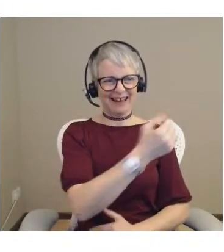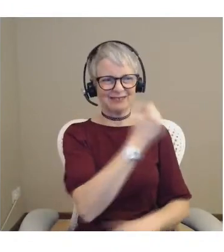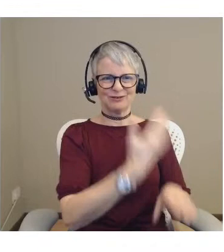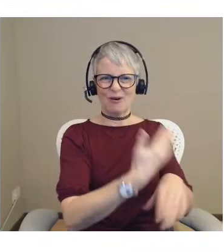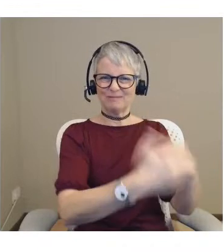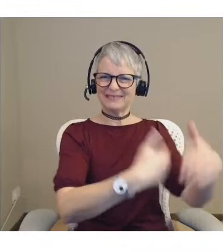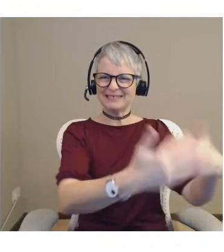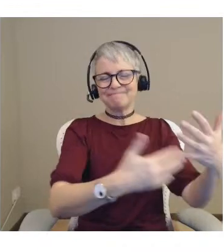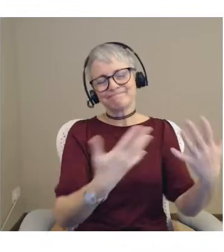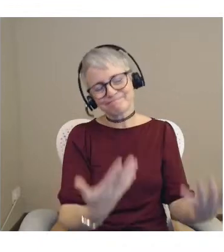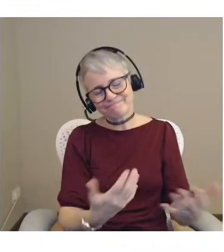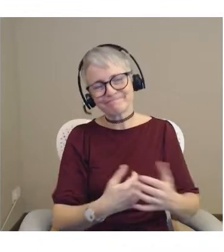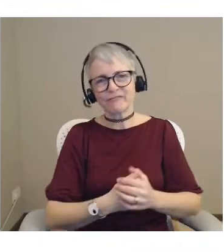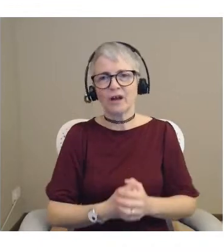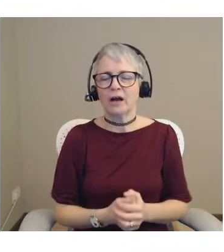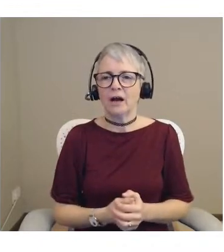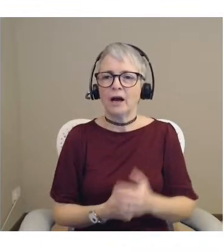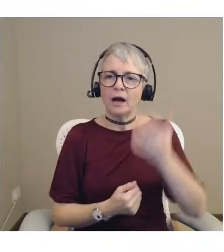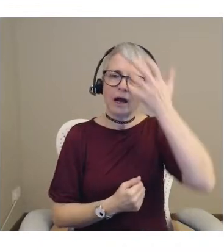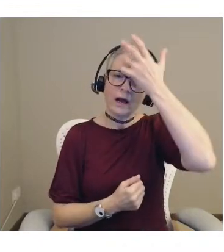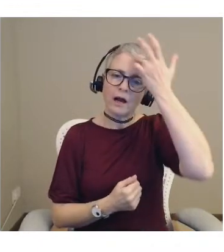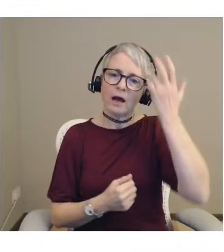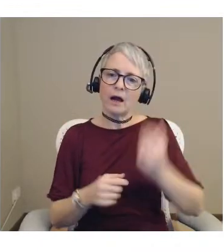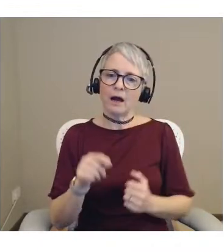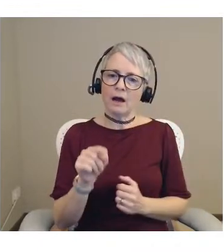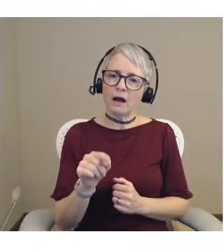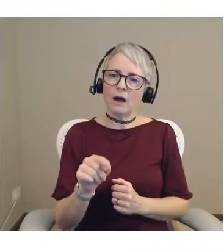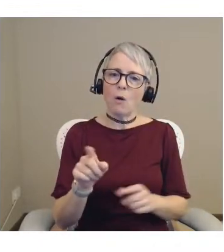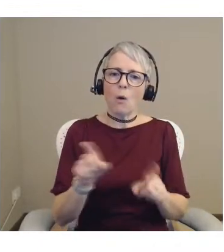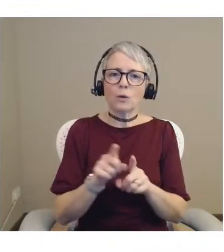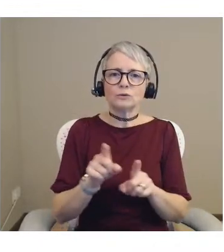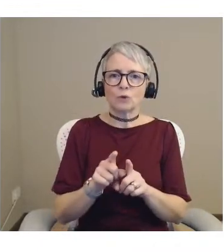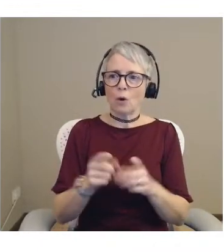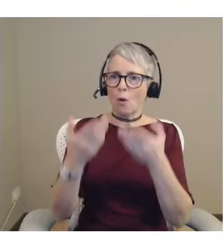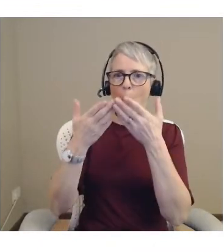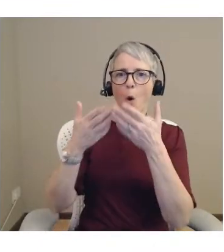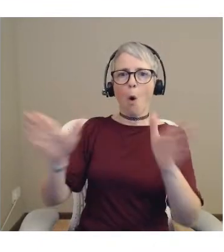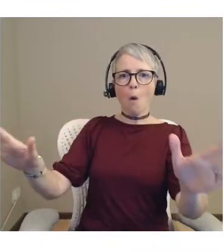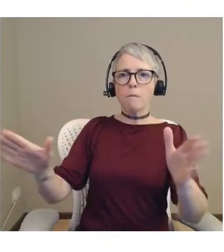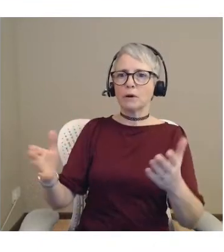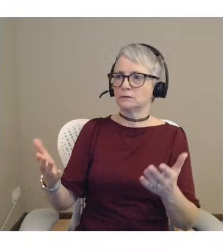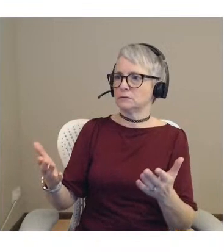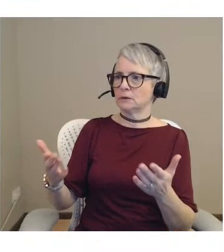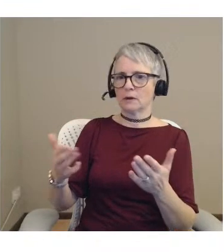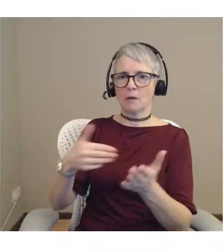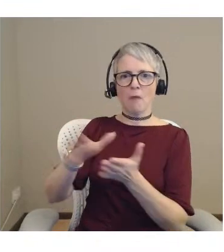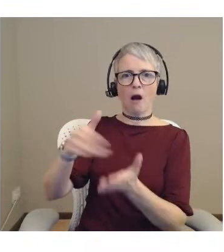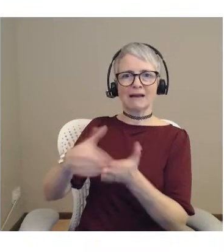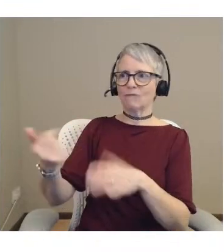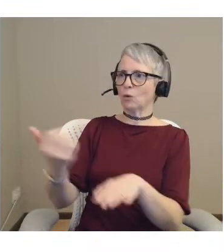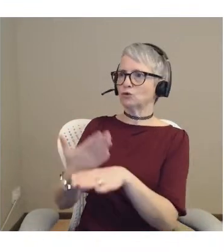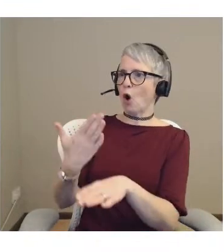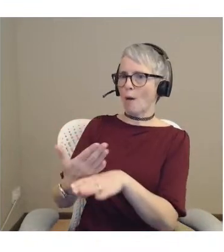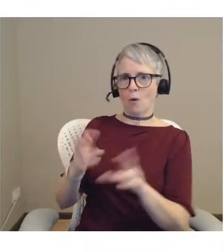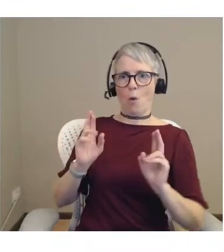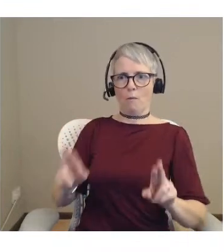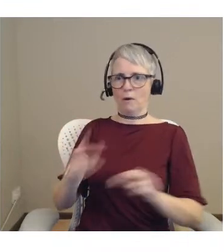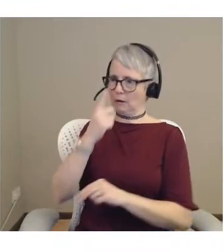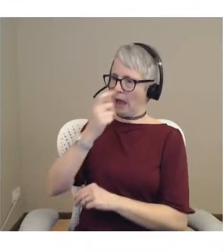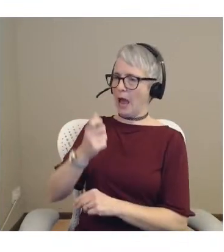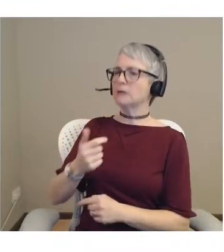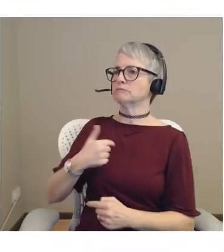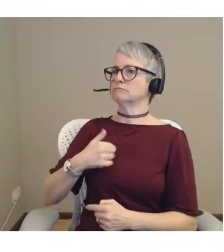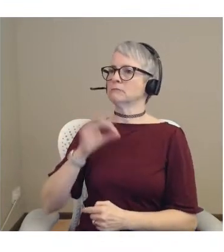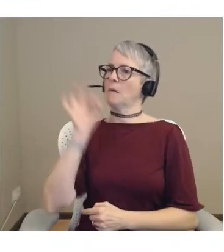for underpinning the inclusion in the open labor market of persons with disabilities, and then a set